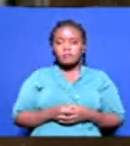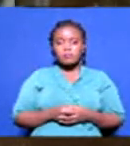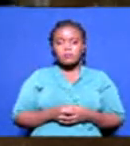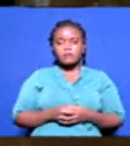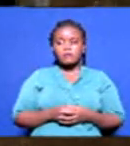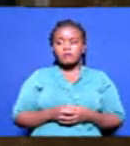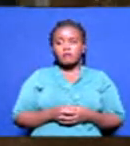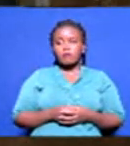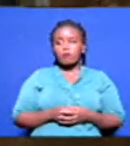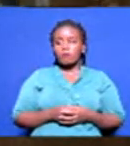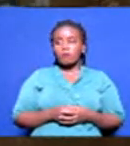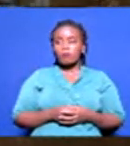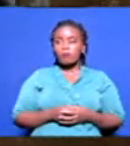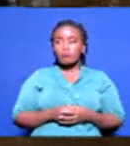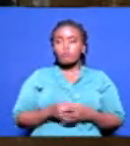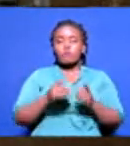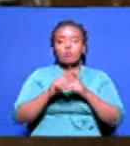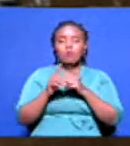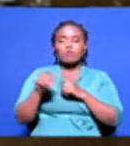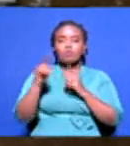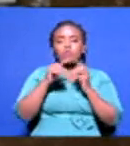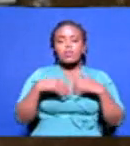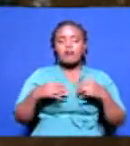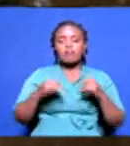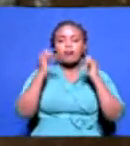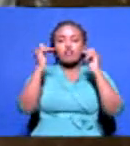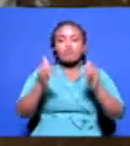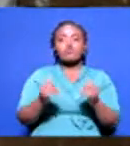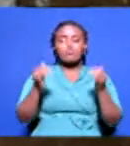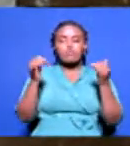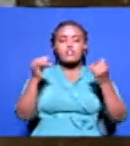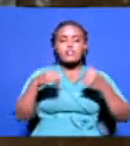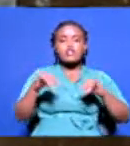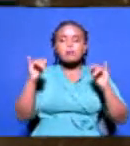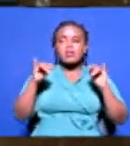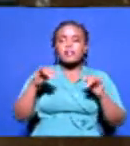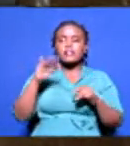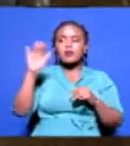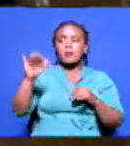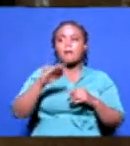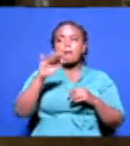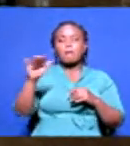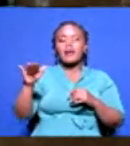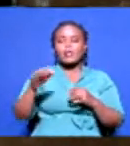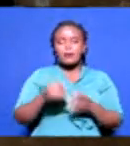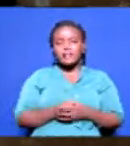Prince Philip also opened the new independent parliament. The occasion, obviously enjoyed by...